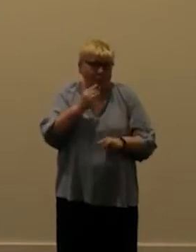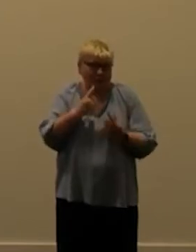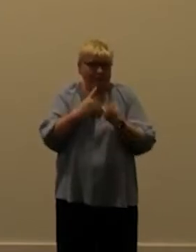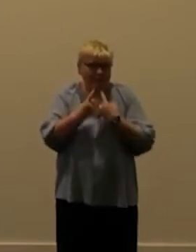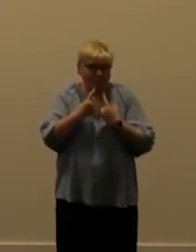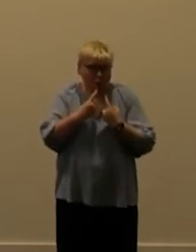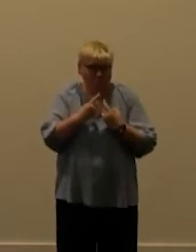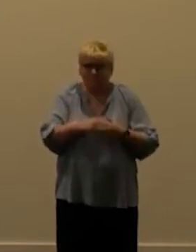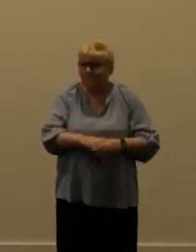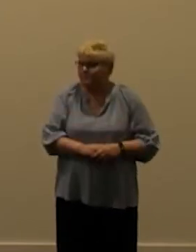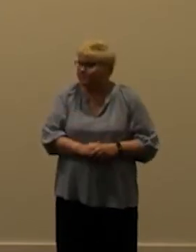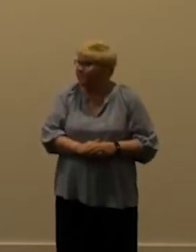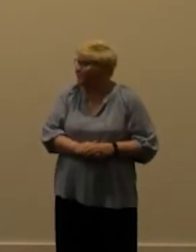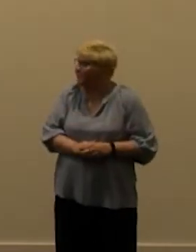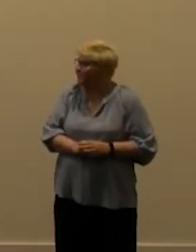coming to look at the tenant.